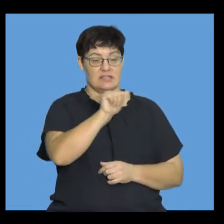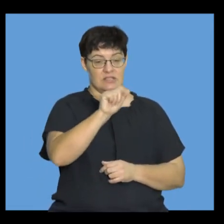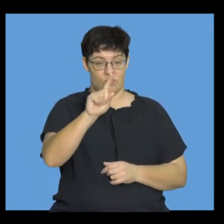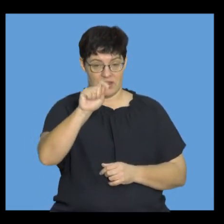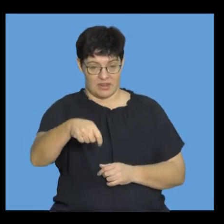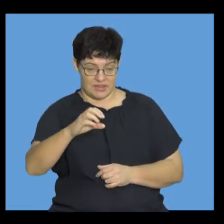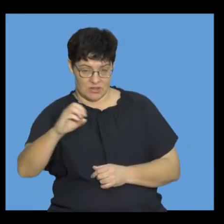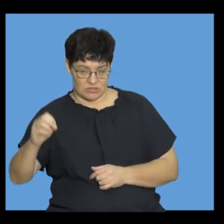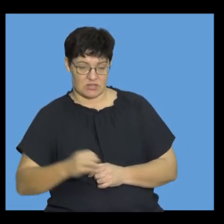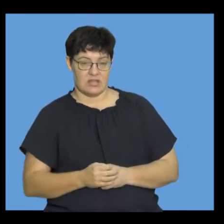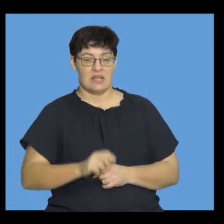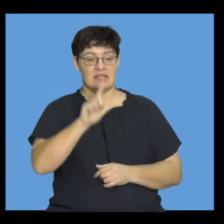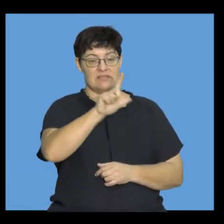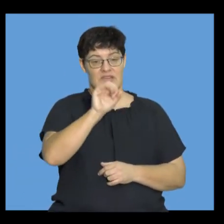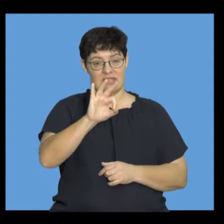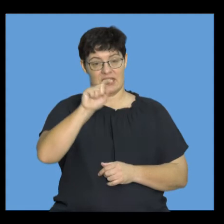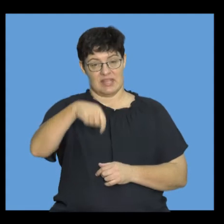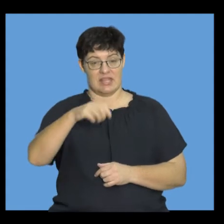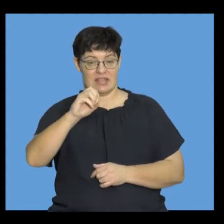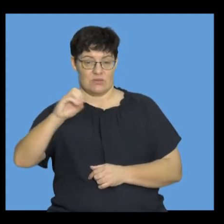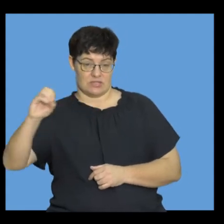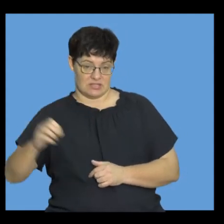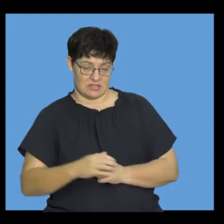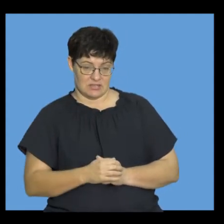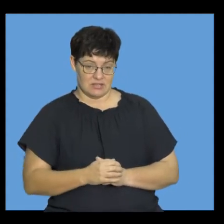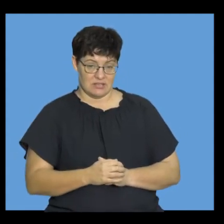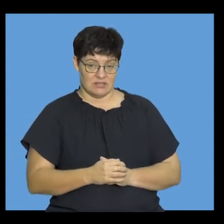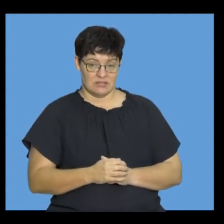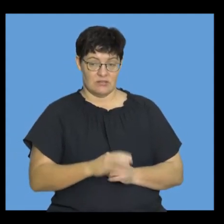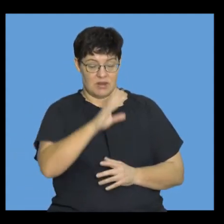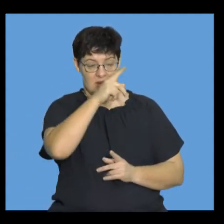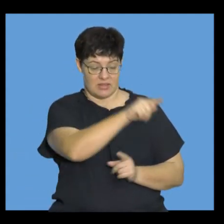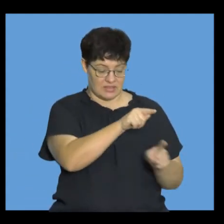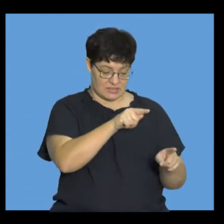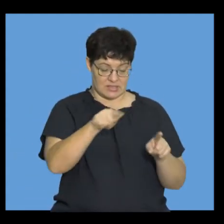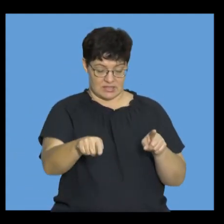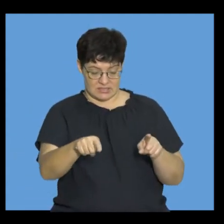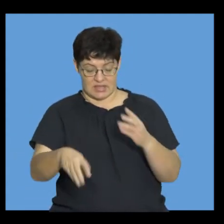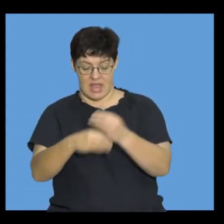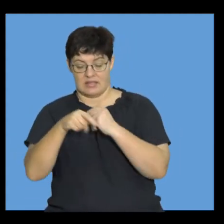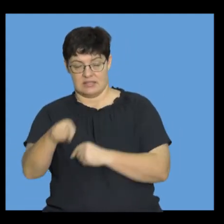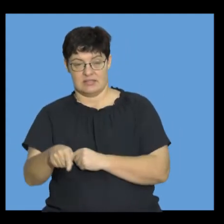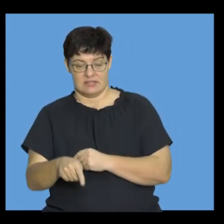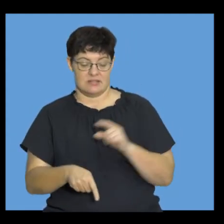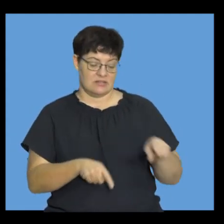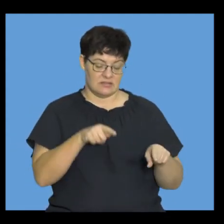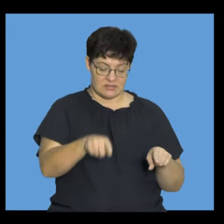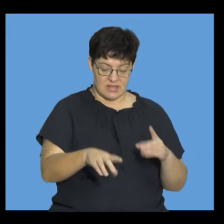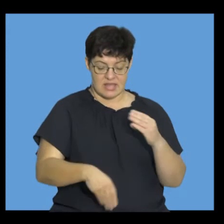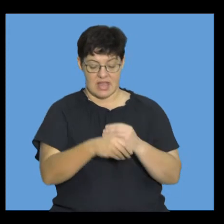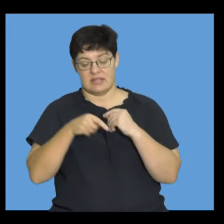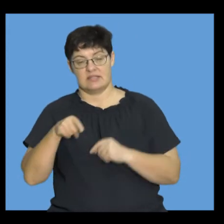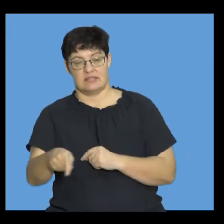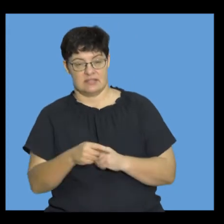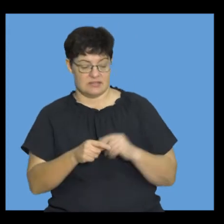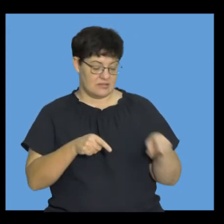my 73,000. What was that all about? Add that plus that, 60,000 plus the 1,000, 72,000 plus